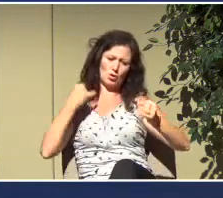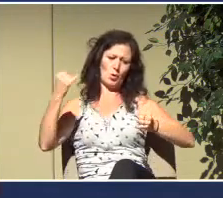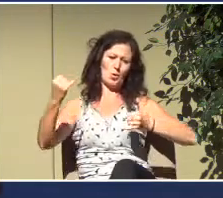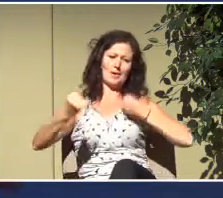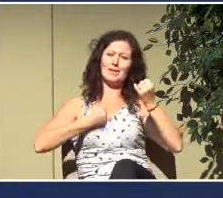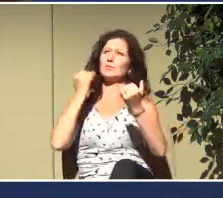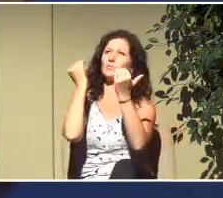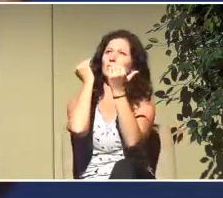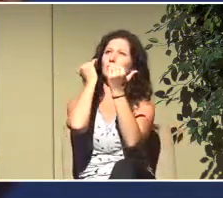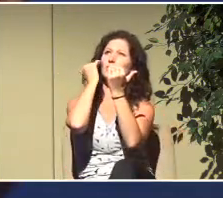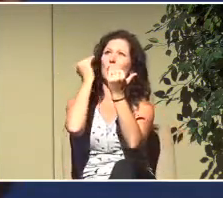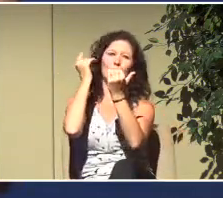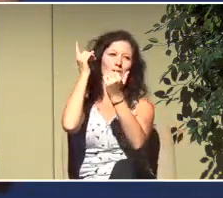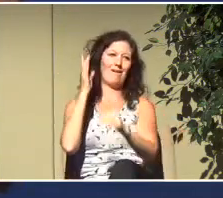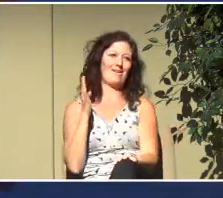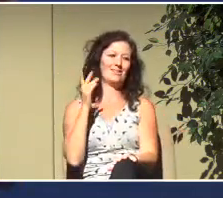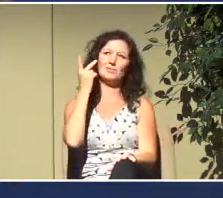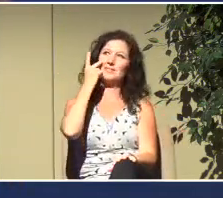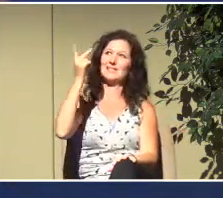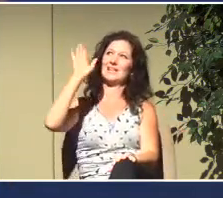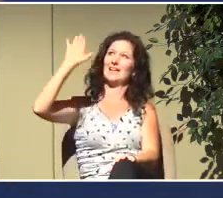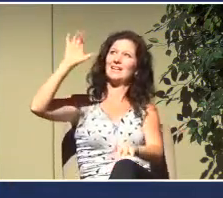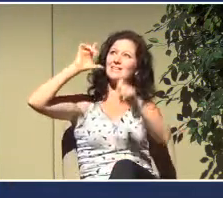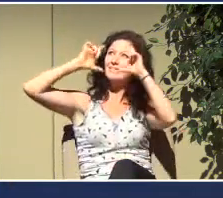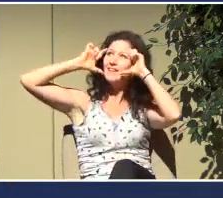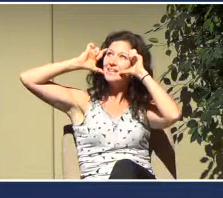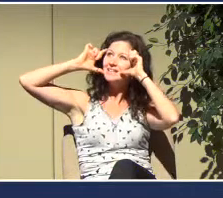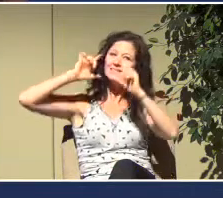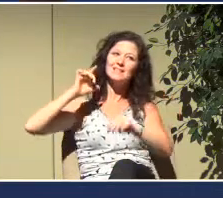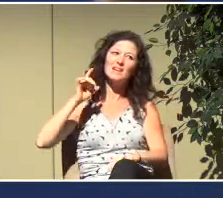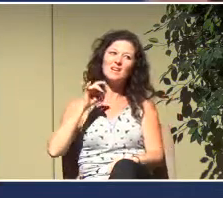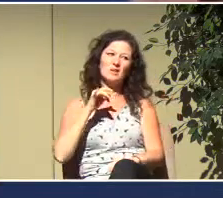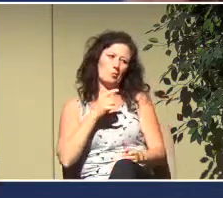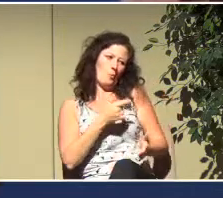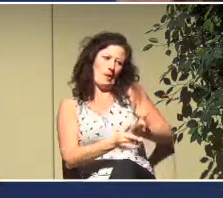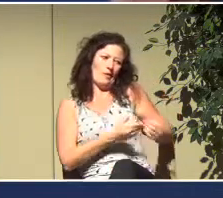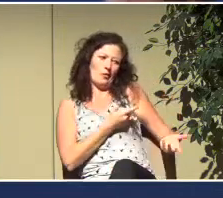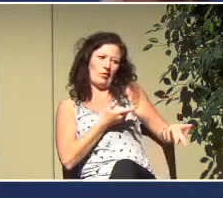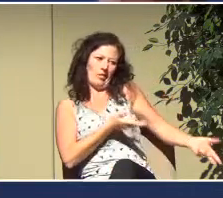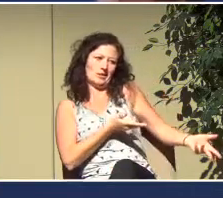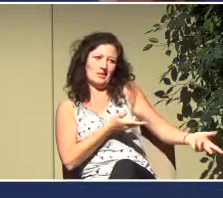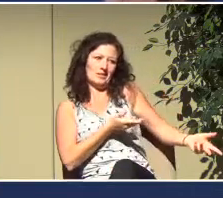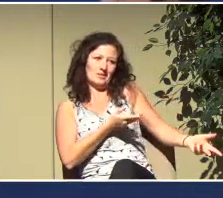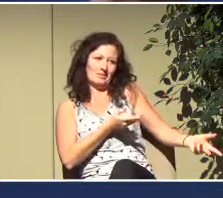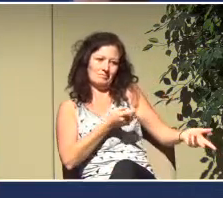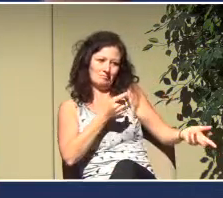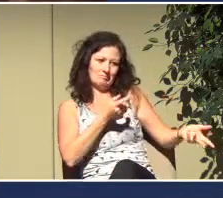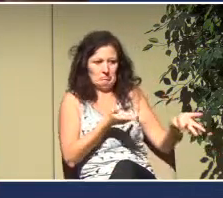knowing God, the joy of seeing his face is going to make whatever I'm offered here,